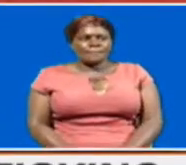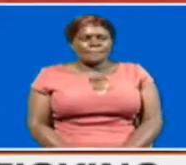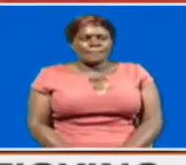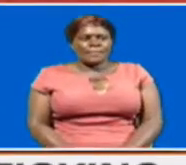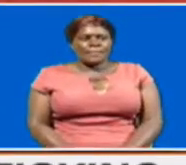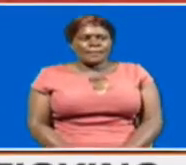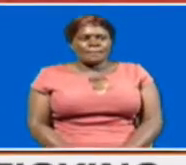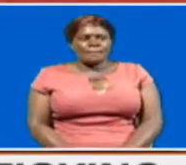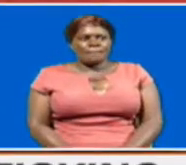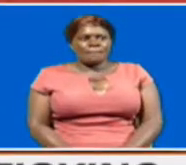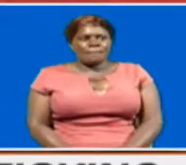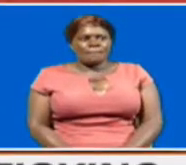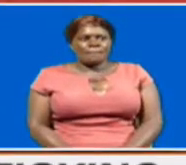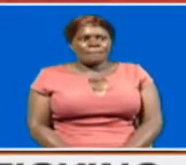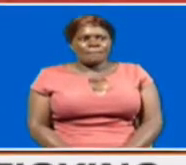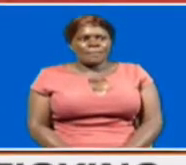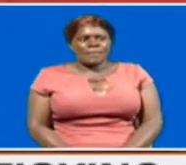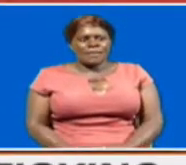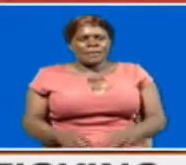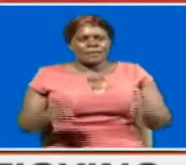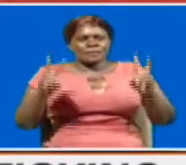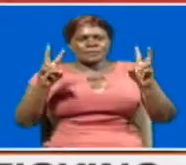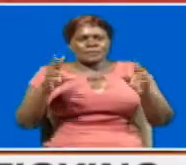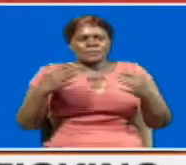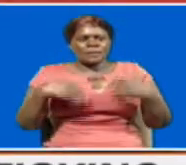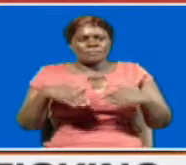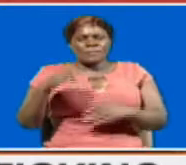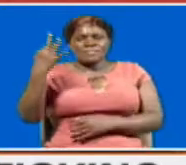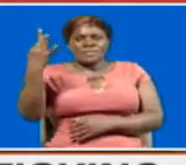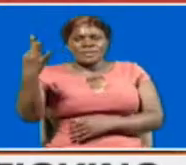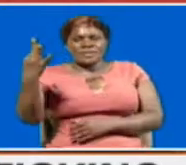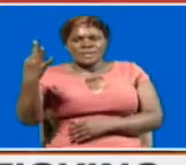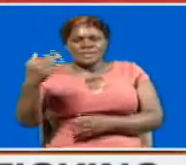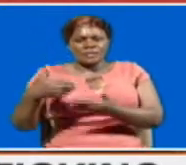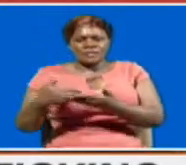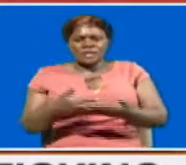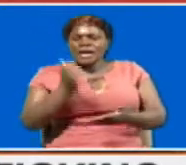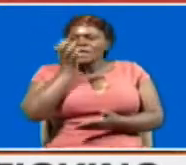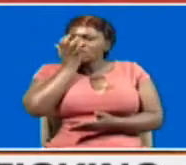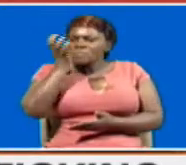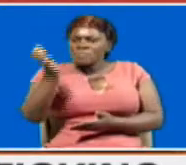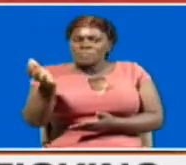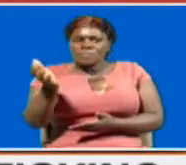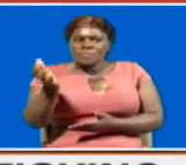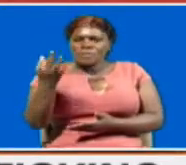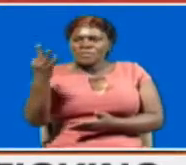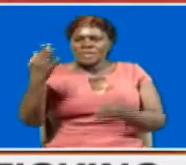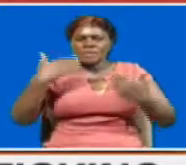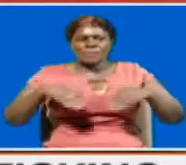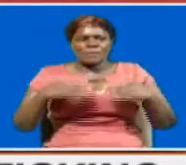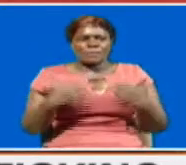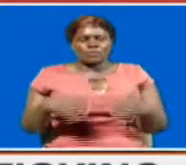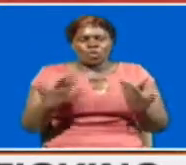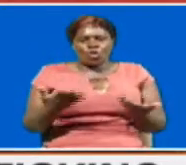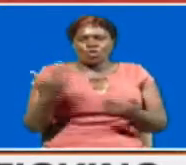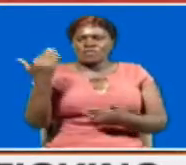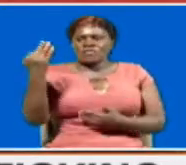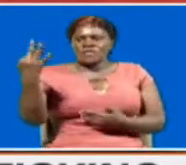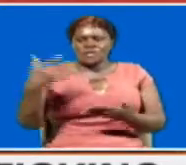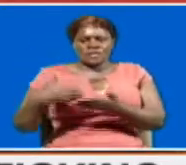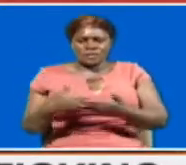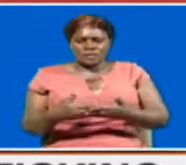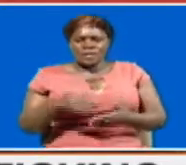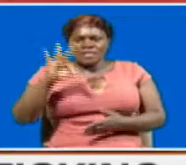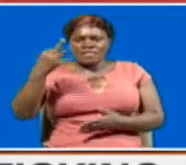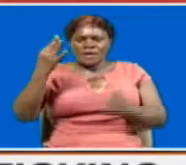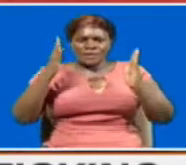in person of three subjects, and child neglect of three persons or three children. The third